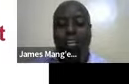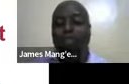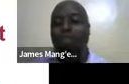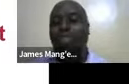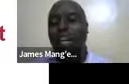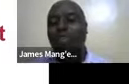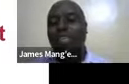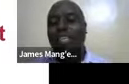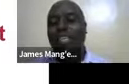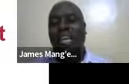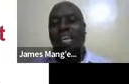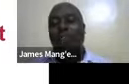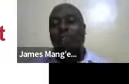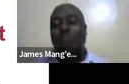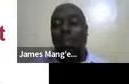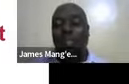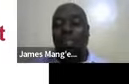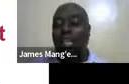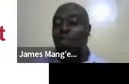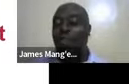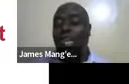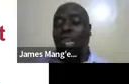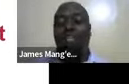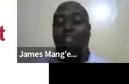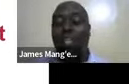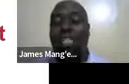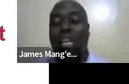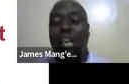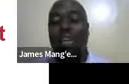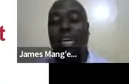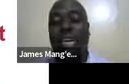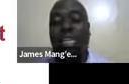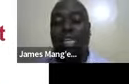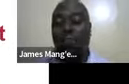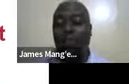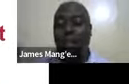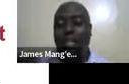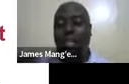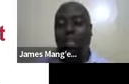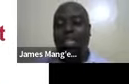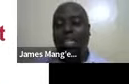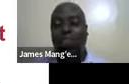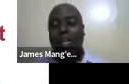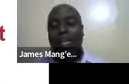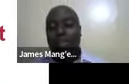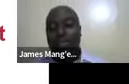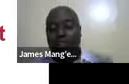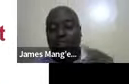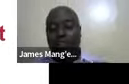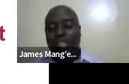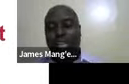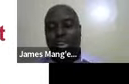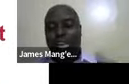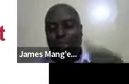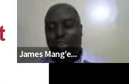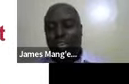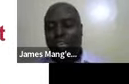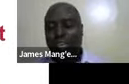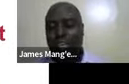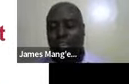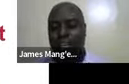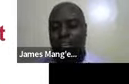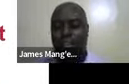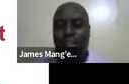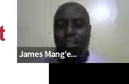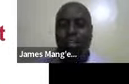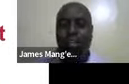men? We'll shout and say, you know what? There are so many nice hotels around here that cook a better meal than you. If you don't do this again, I'll not eat